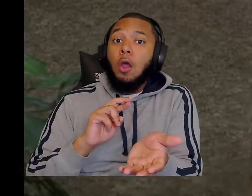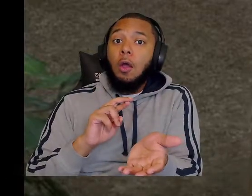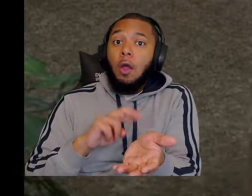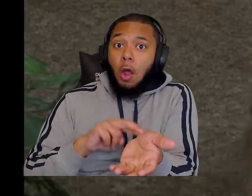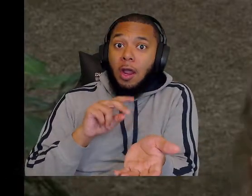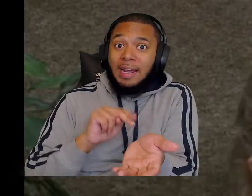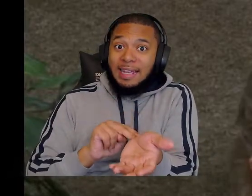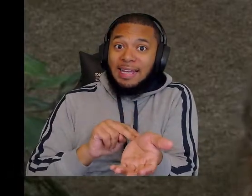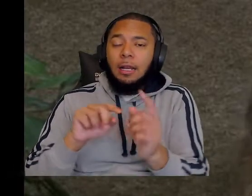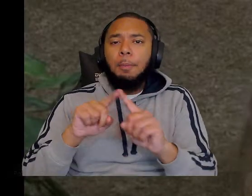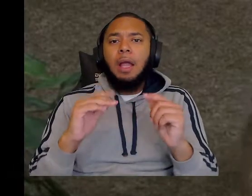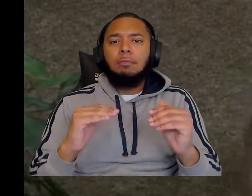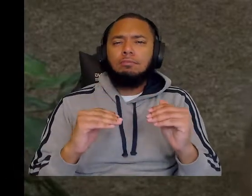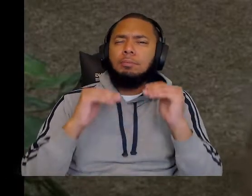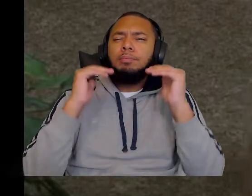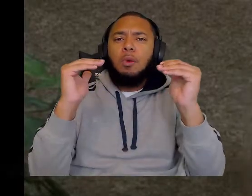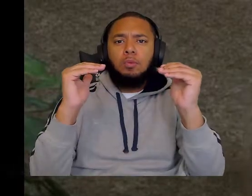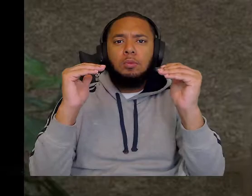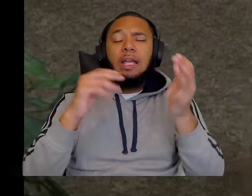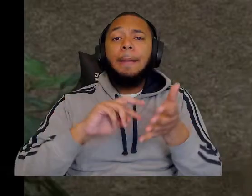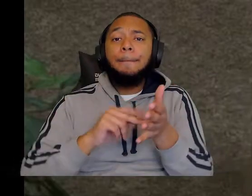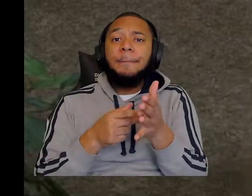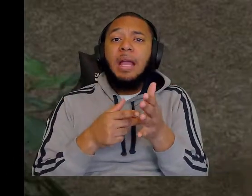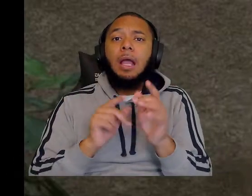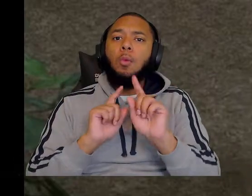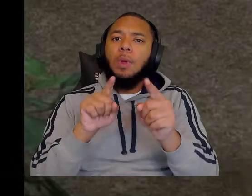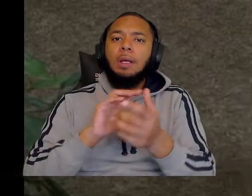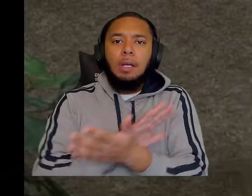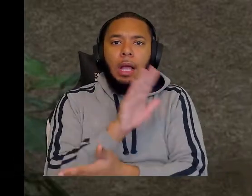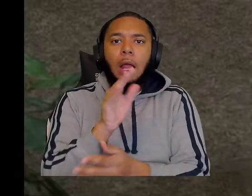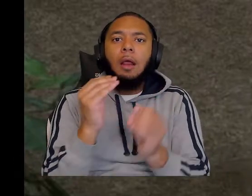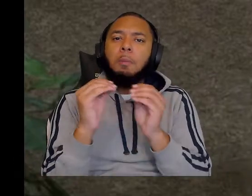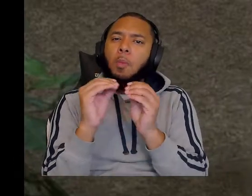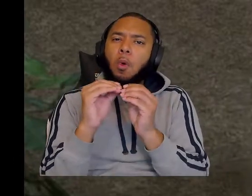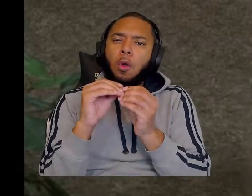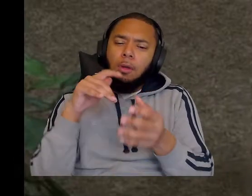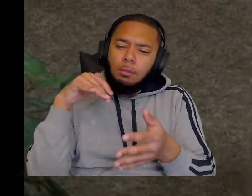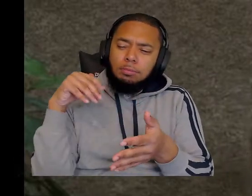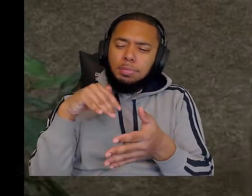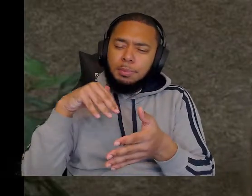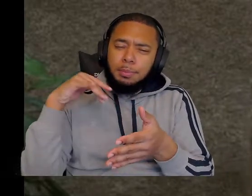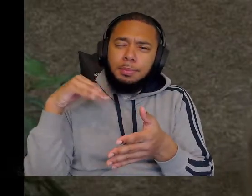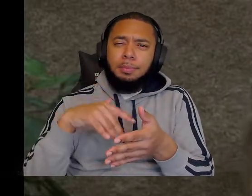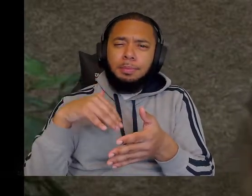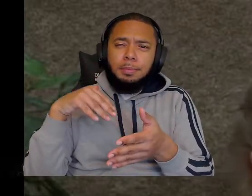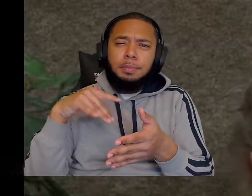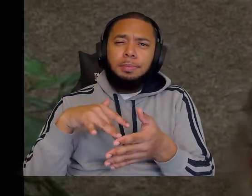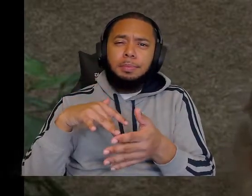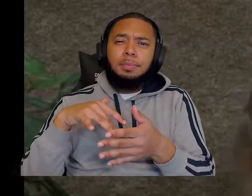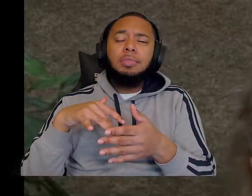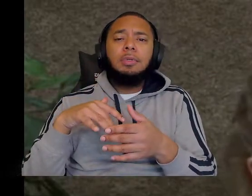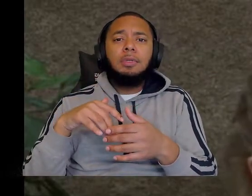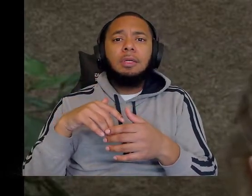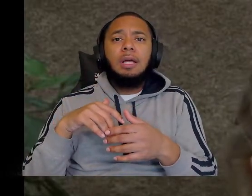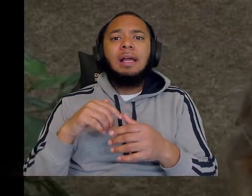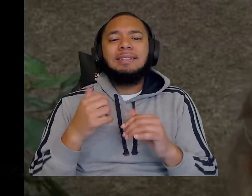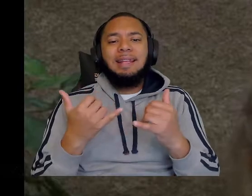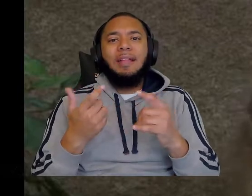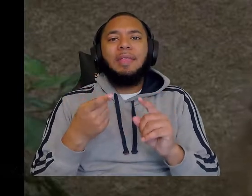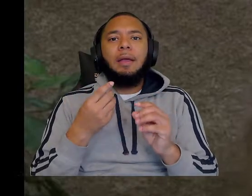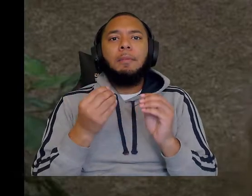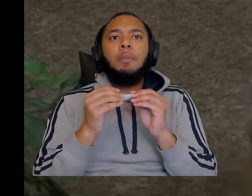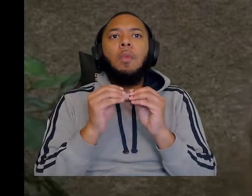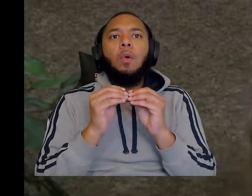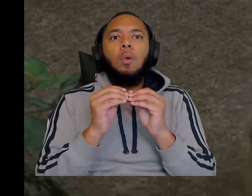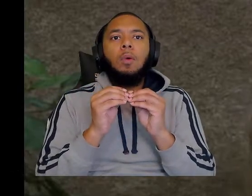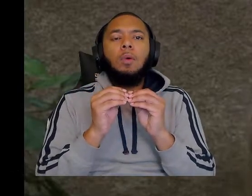practice nurse, meaning they went to more schooling, did a lot more things that allows them to specialize in care and be